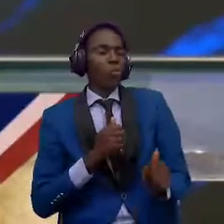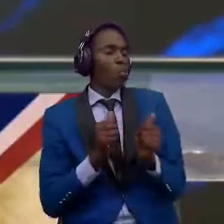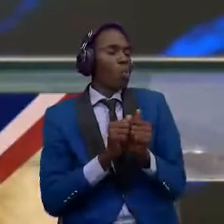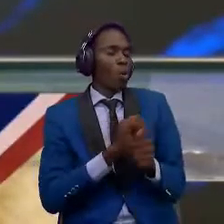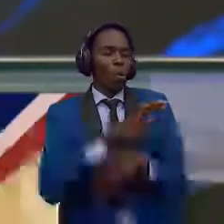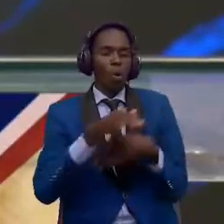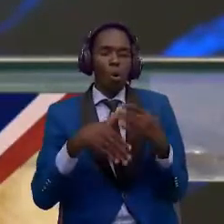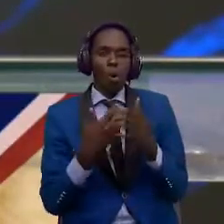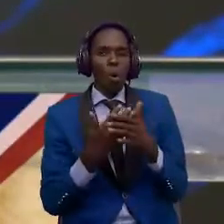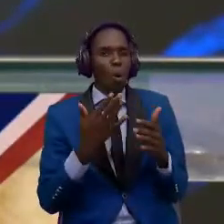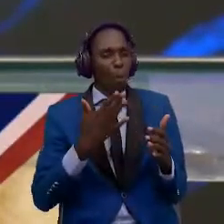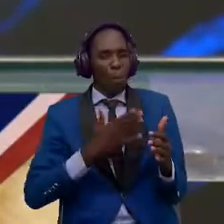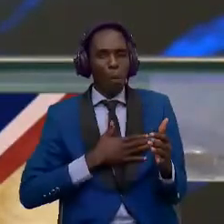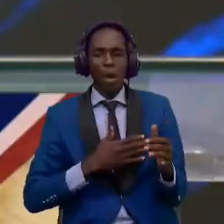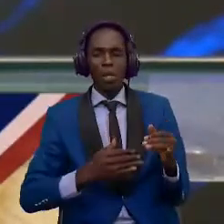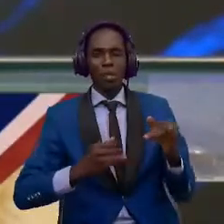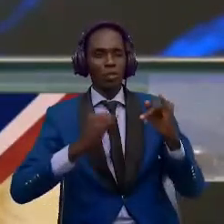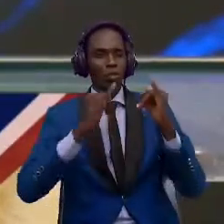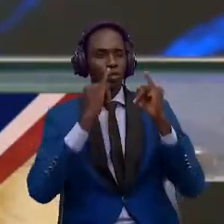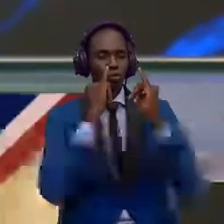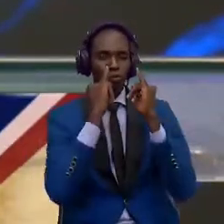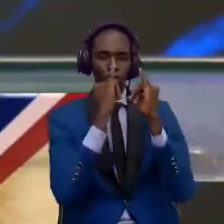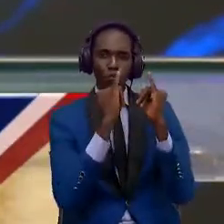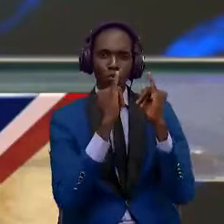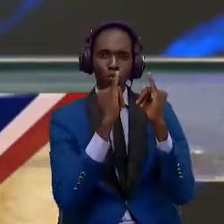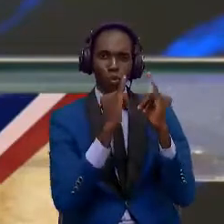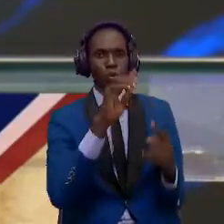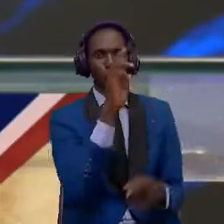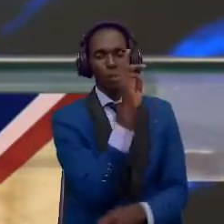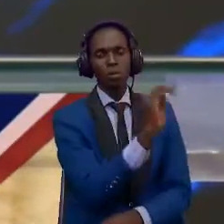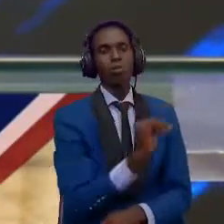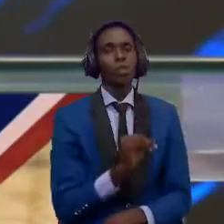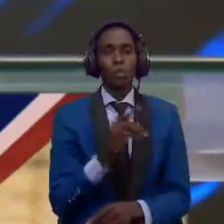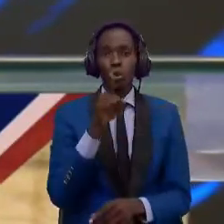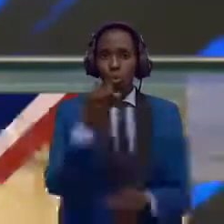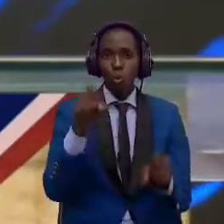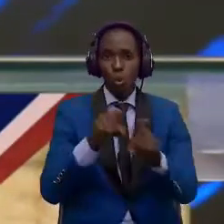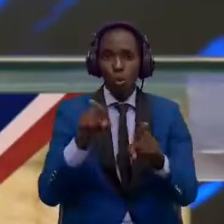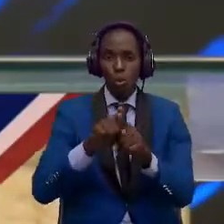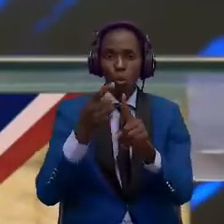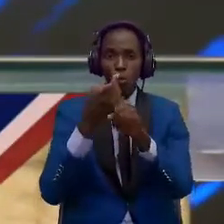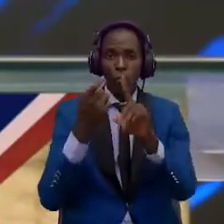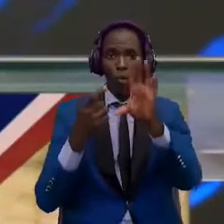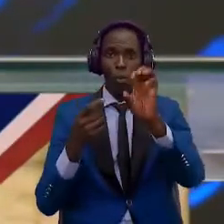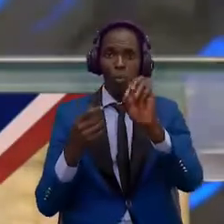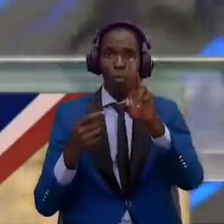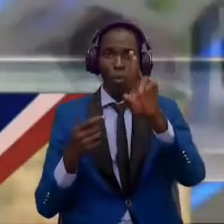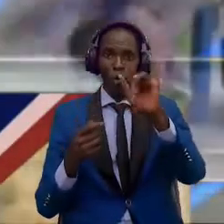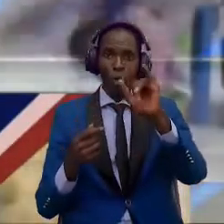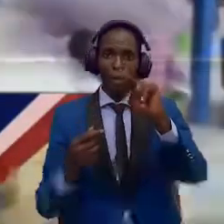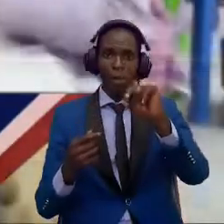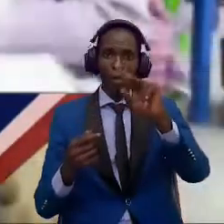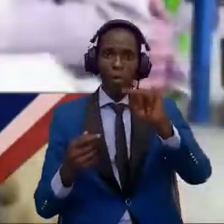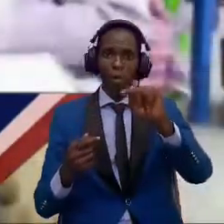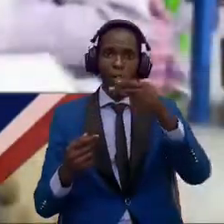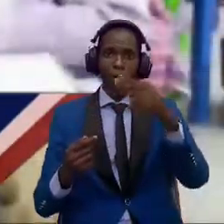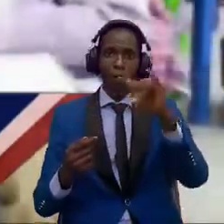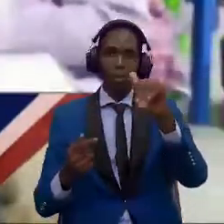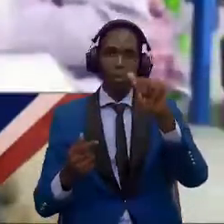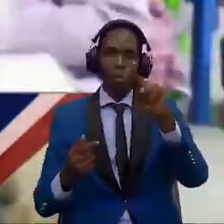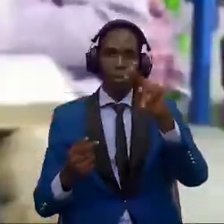point by point, step by step. You two Corinthians, every member of the church in Corinth, be